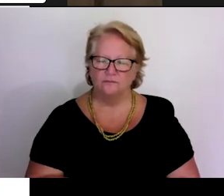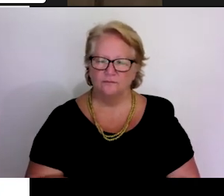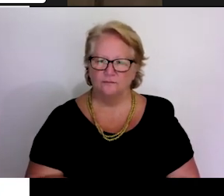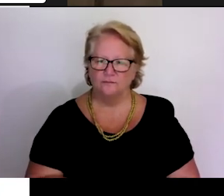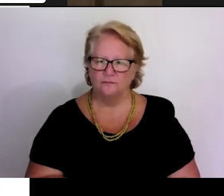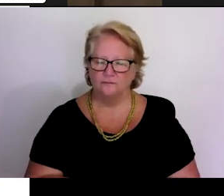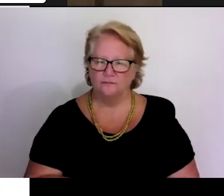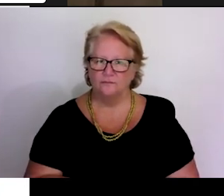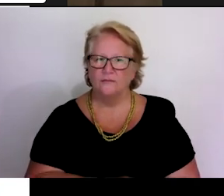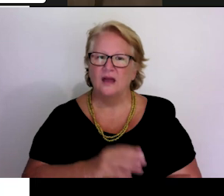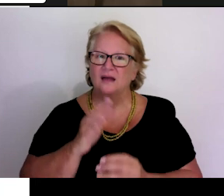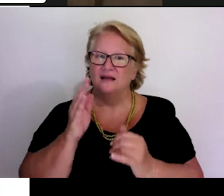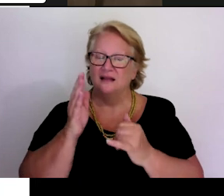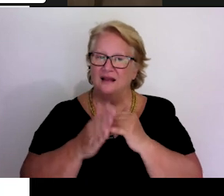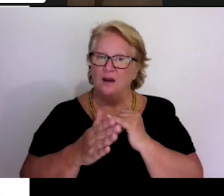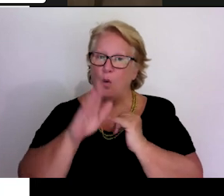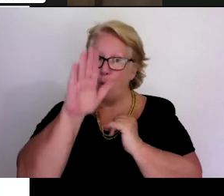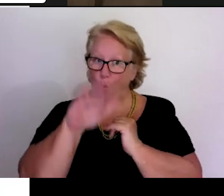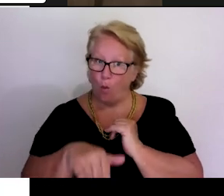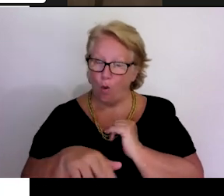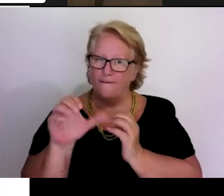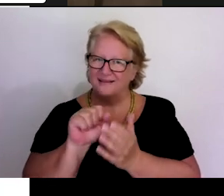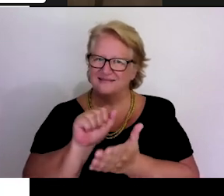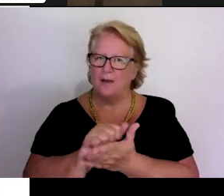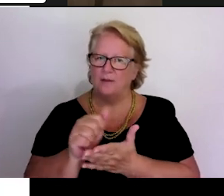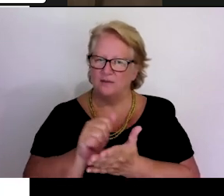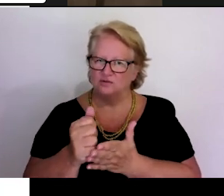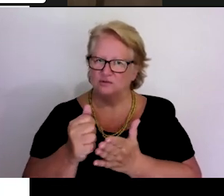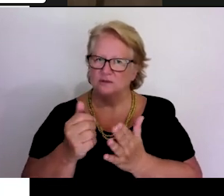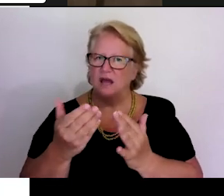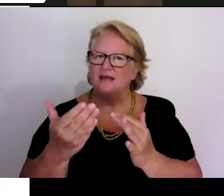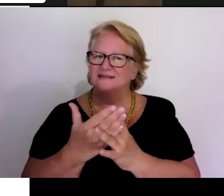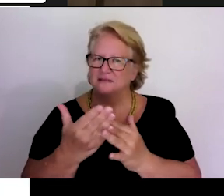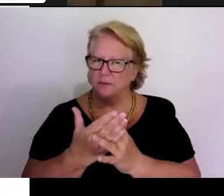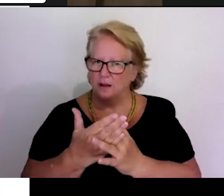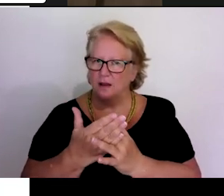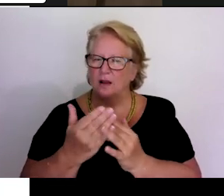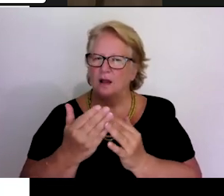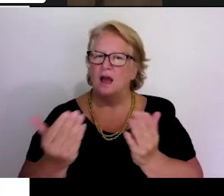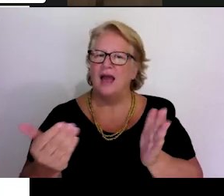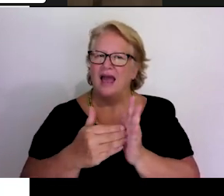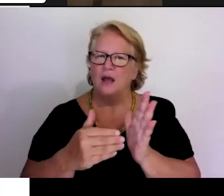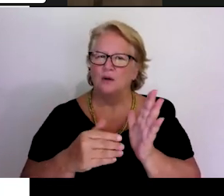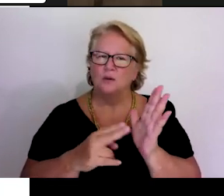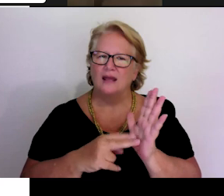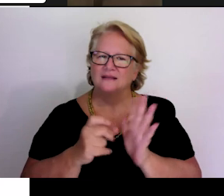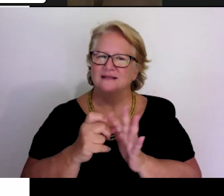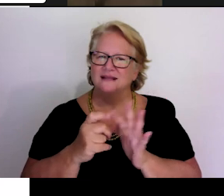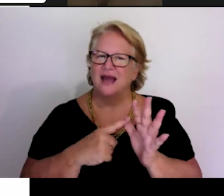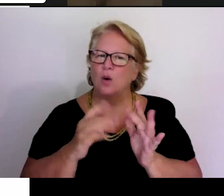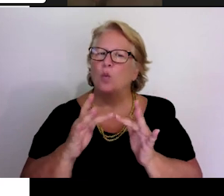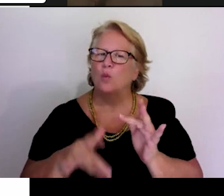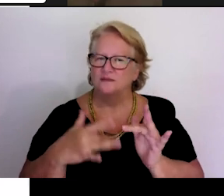feature of the NDDA, all findings must be published in accessible formats and added to the NDDA website so that